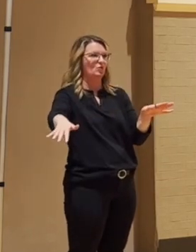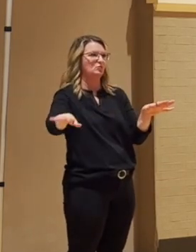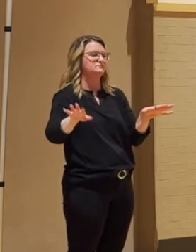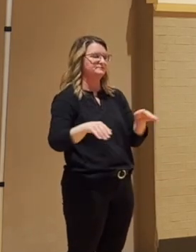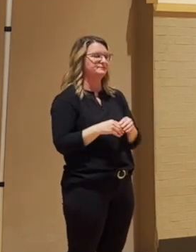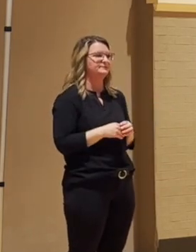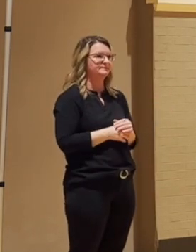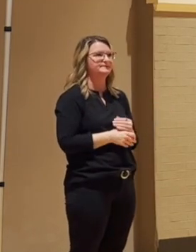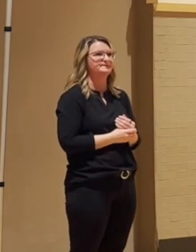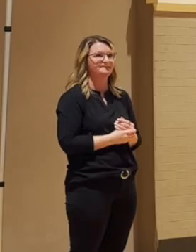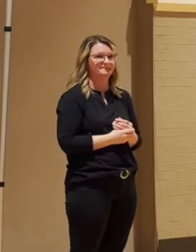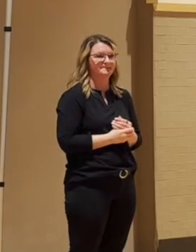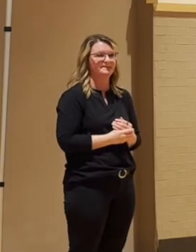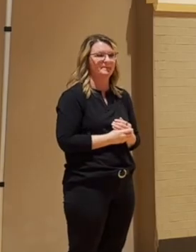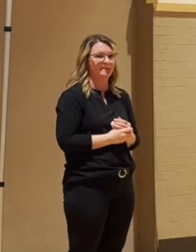Kajakora Creek.